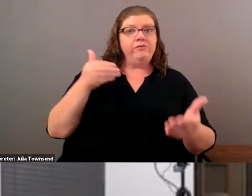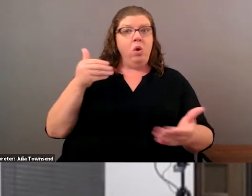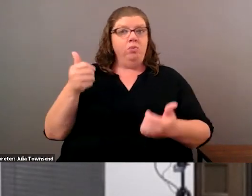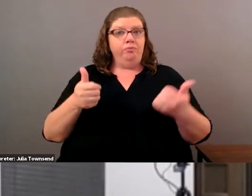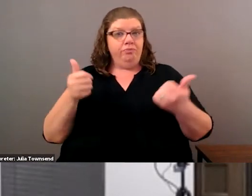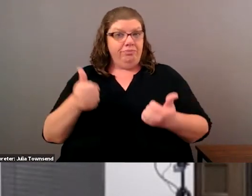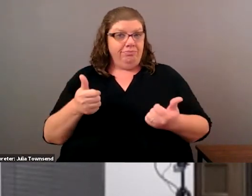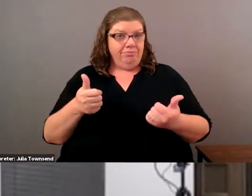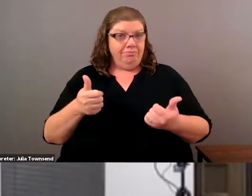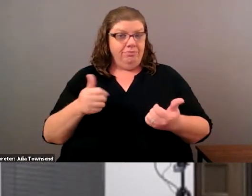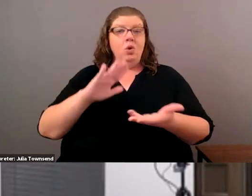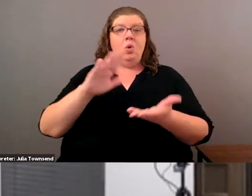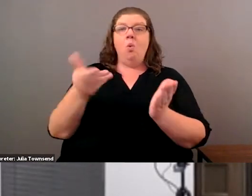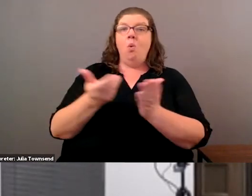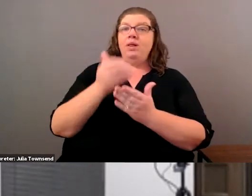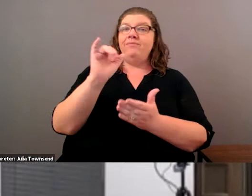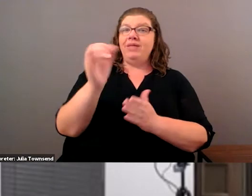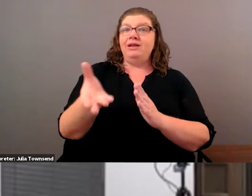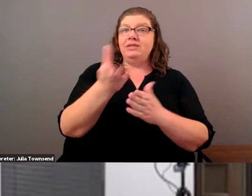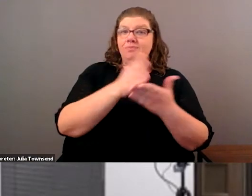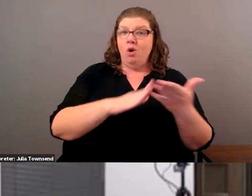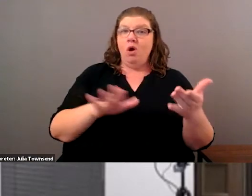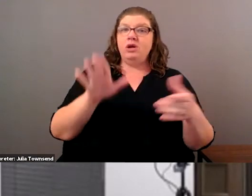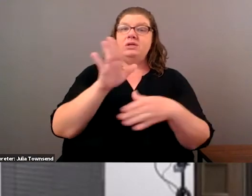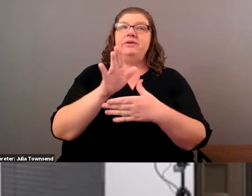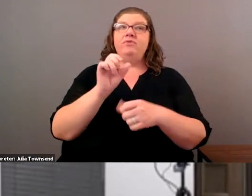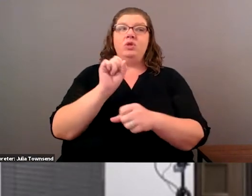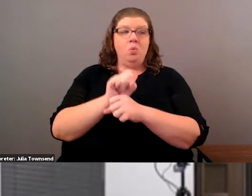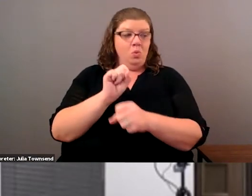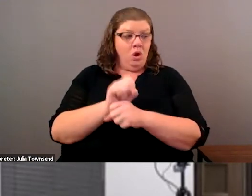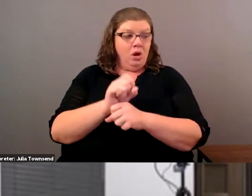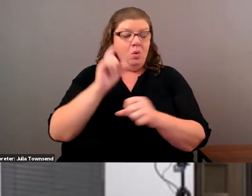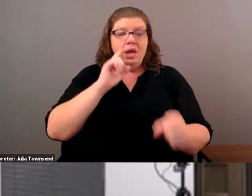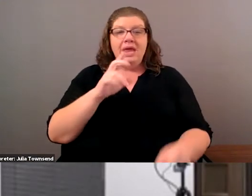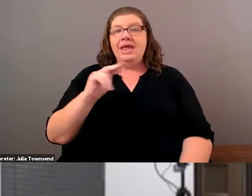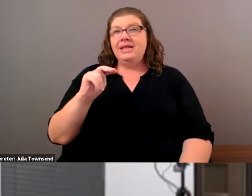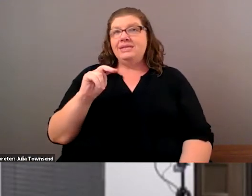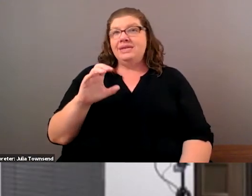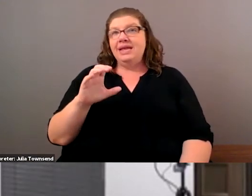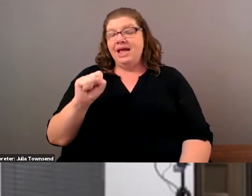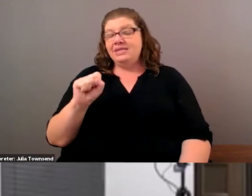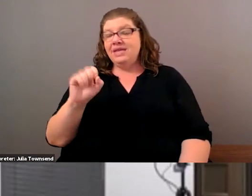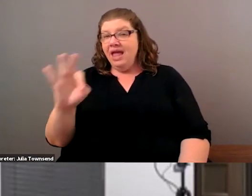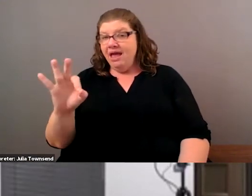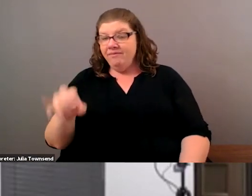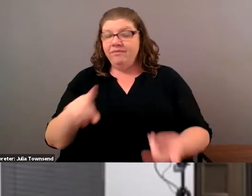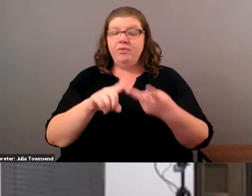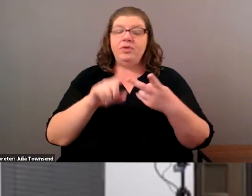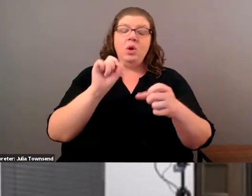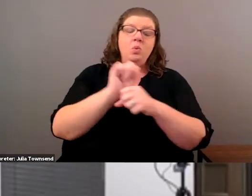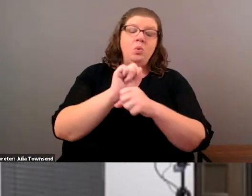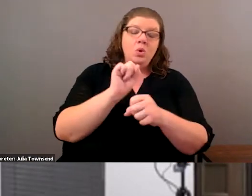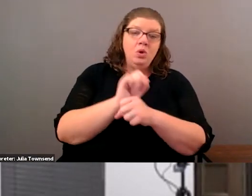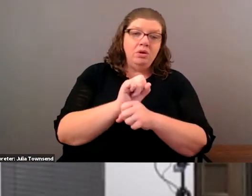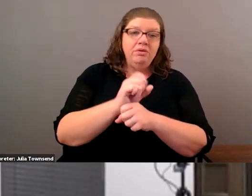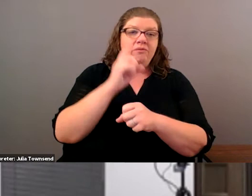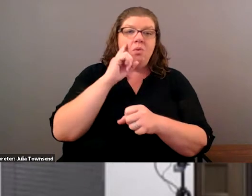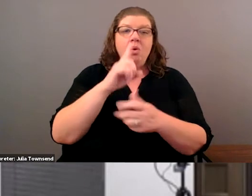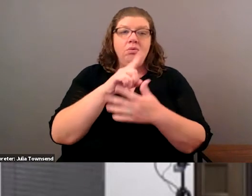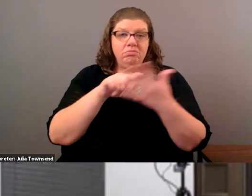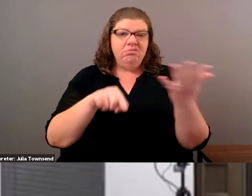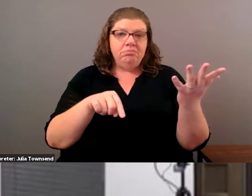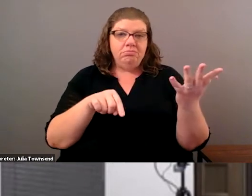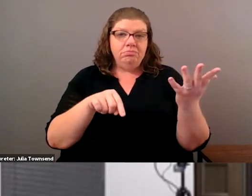all part of, some of the work we'll be engaging with MTSS. That's all the work that we've been preparing to launch. I hope that's